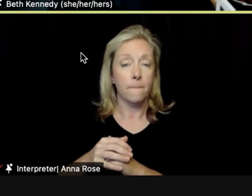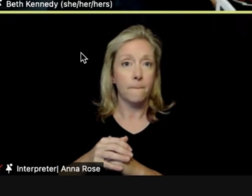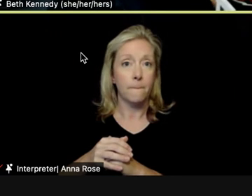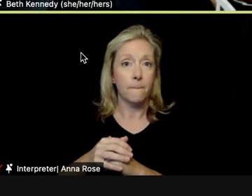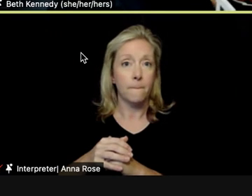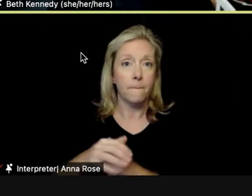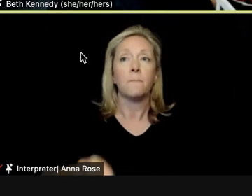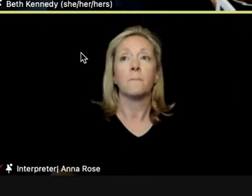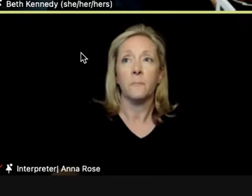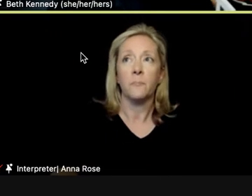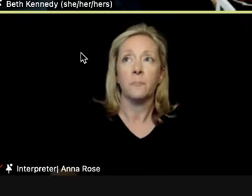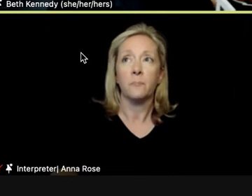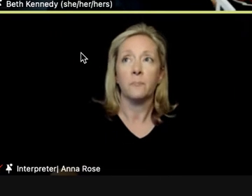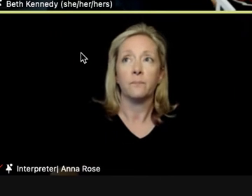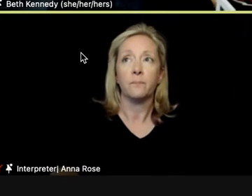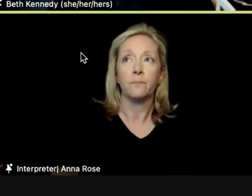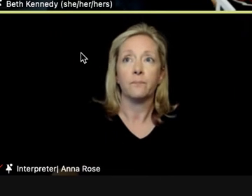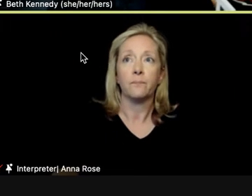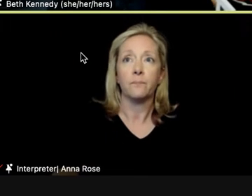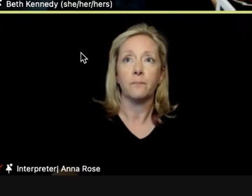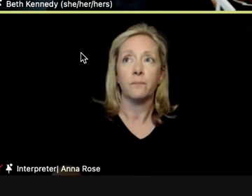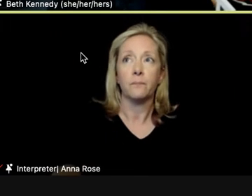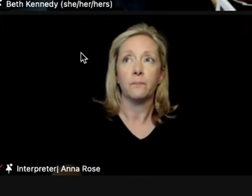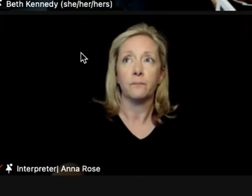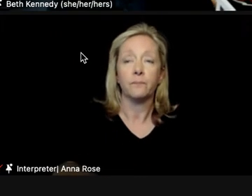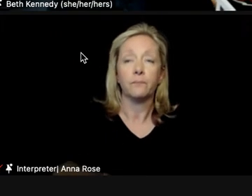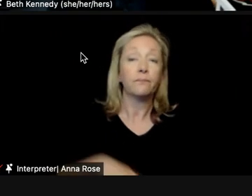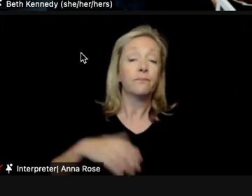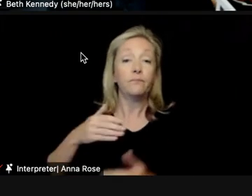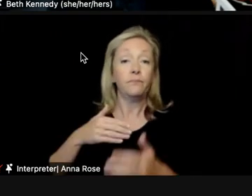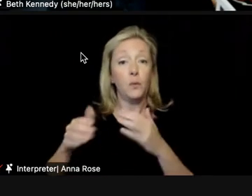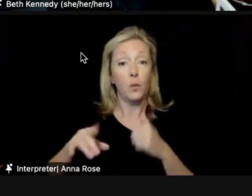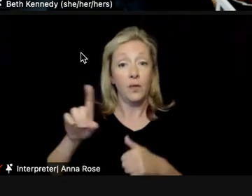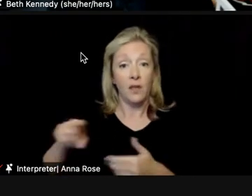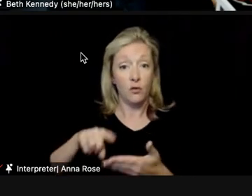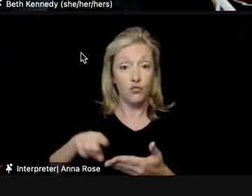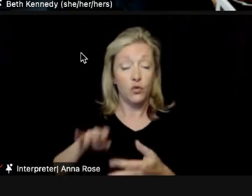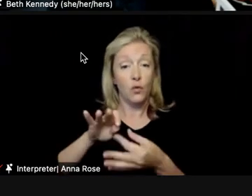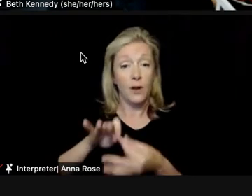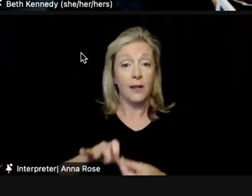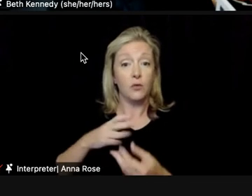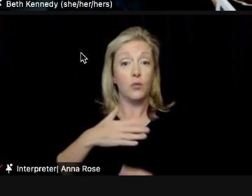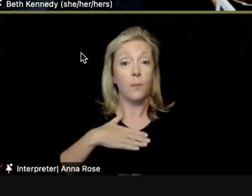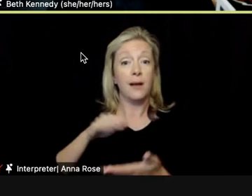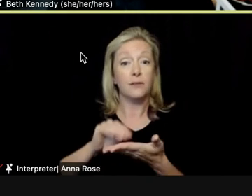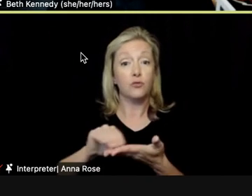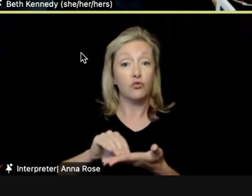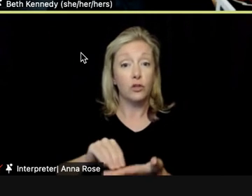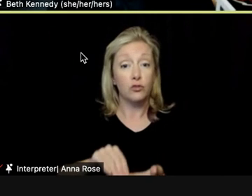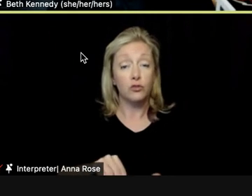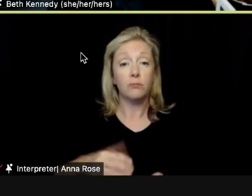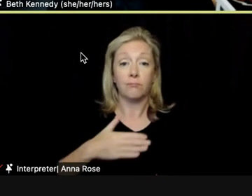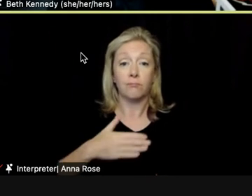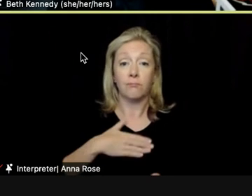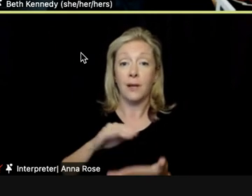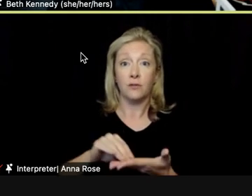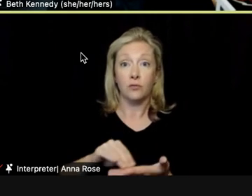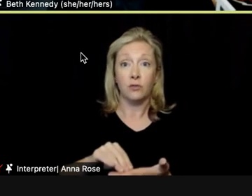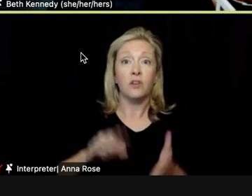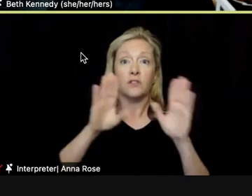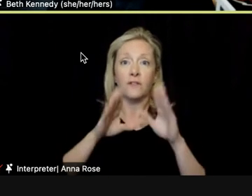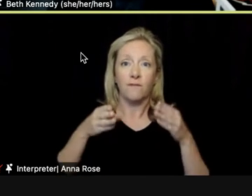that is on interveners is the one I just did for my dissertation. And I looked at how interveners learn